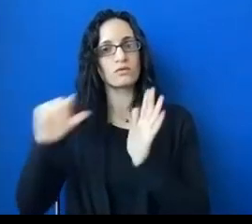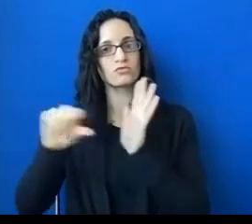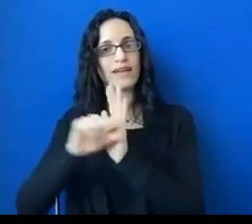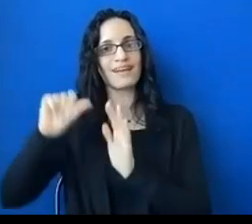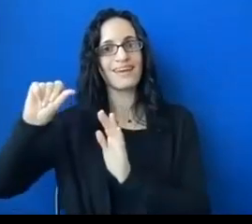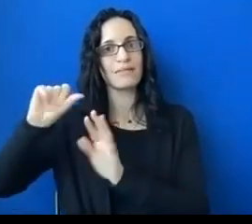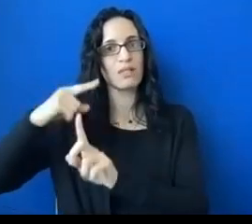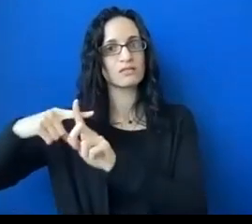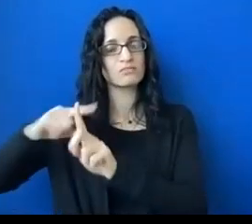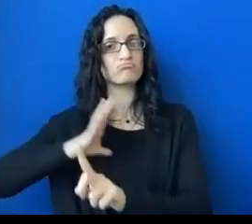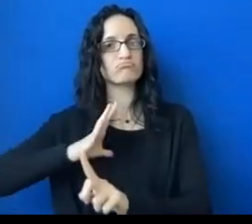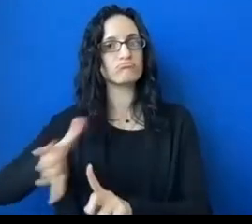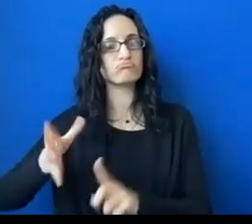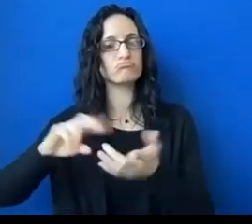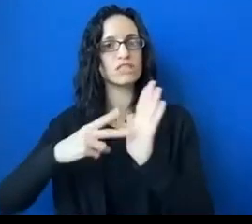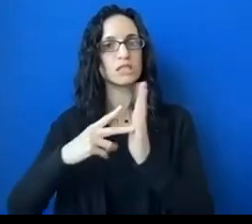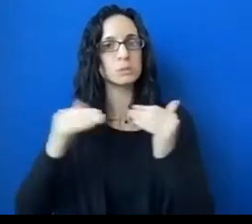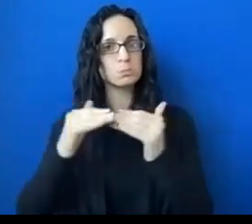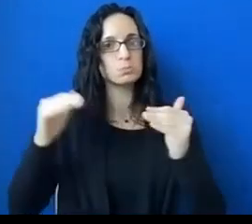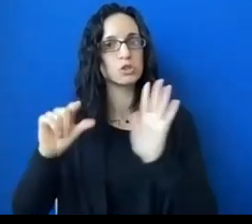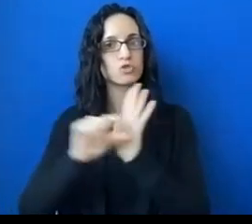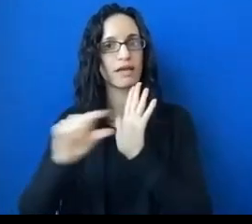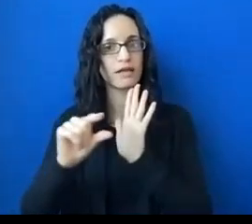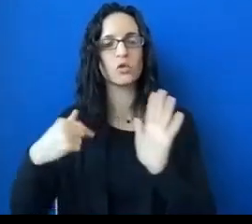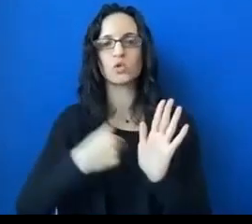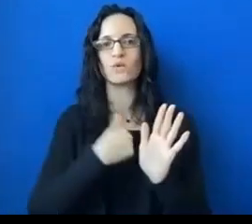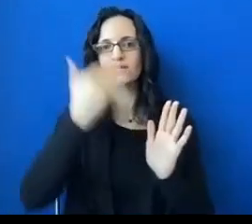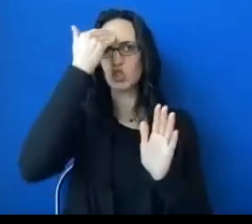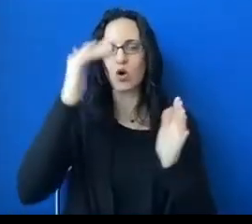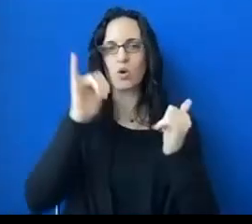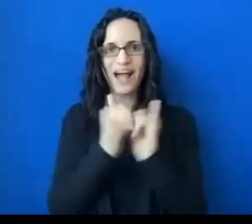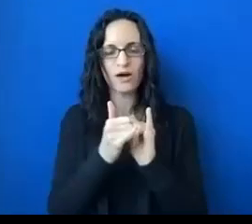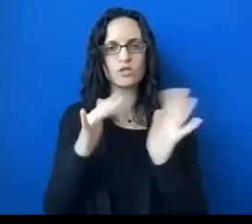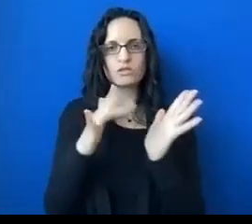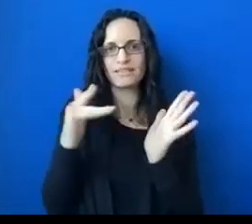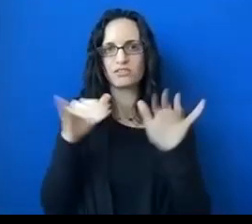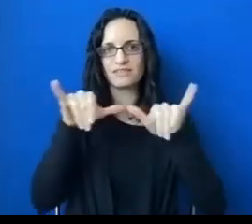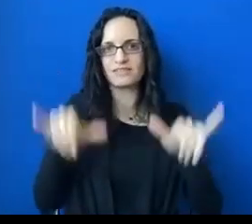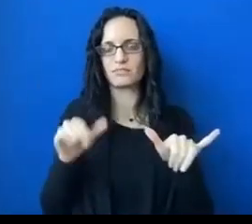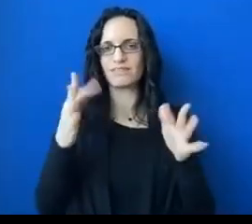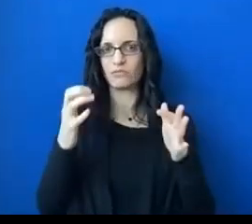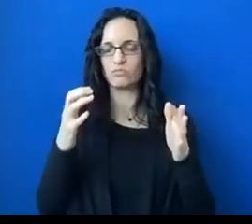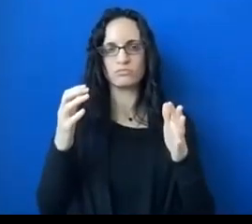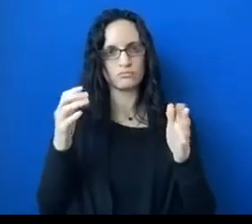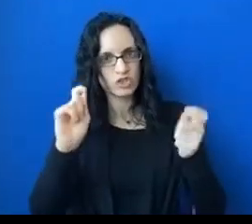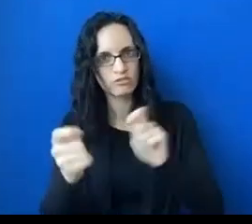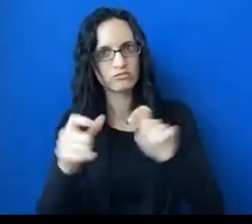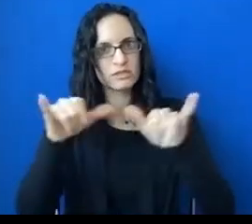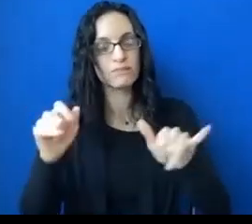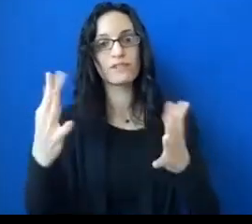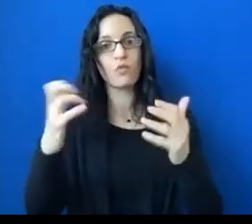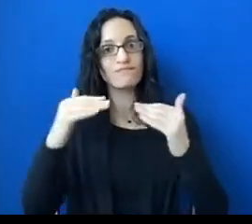how to play the system if you change the system. If you want this to be fair, get rid of